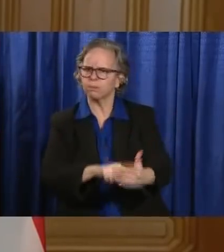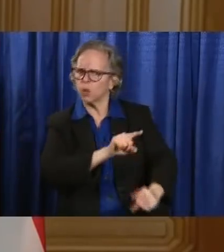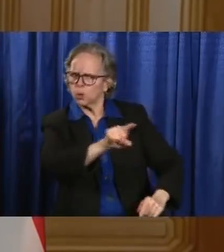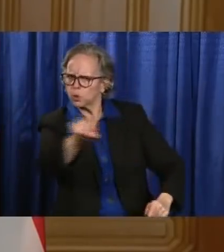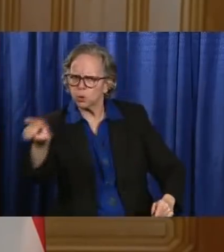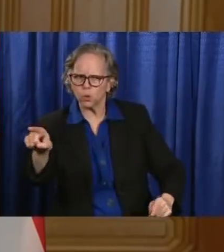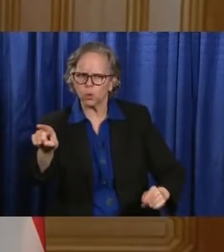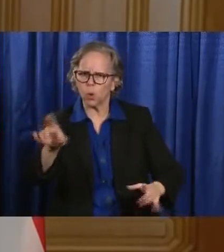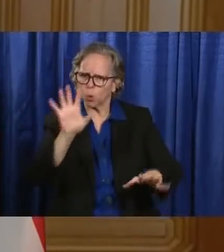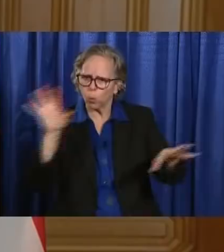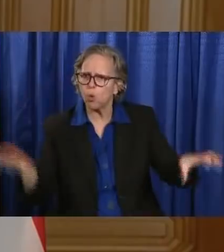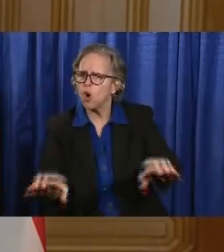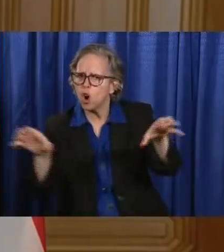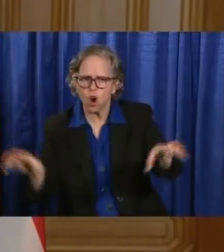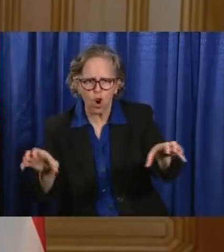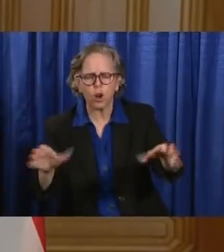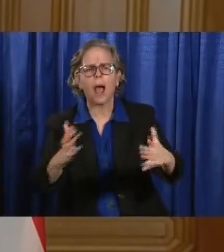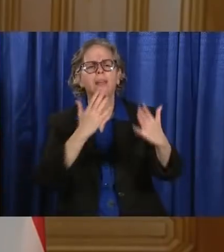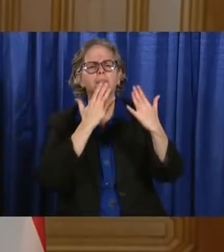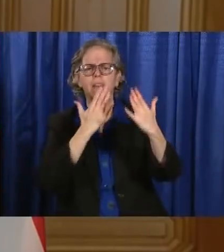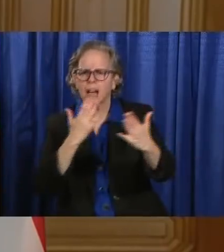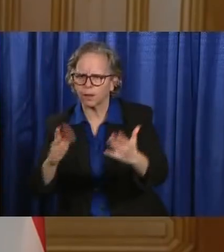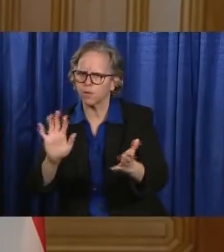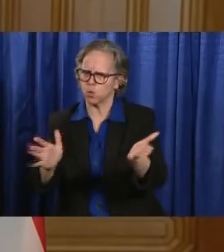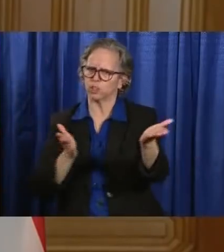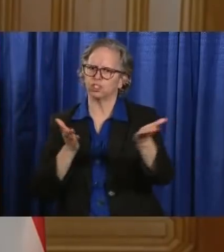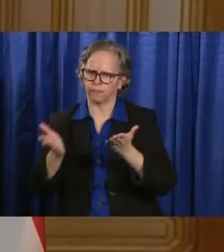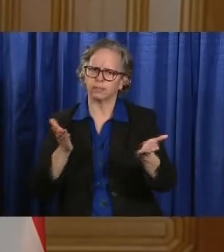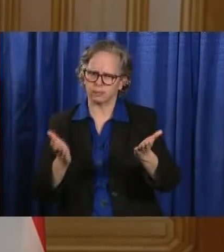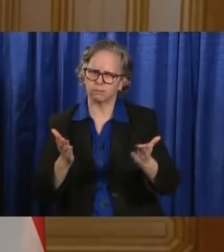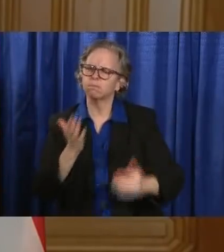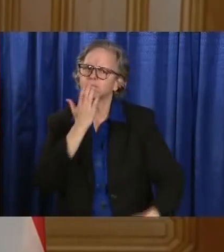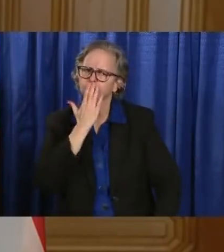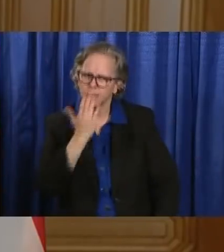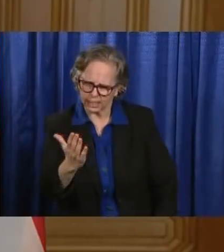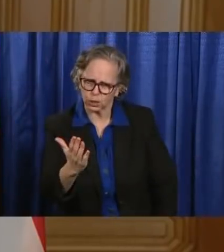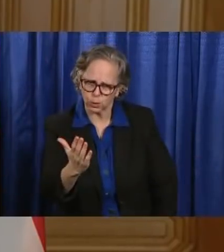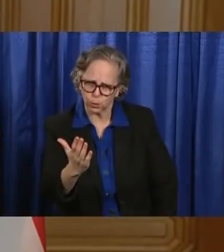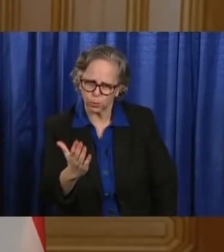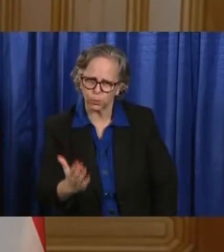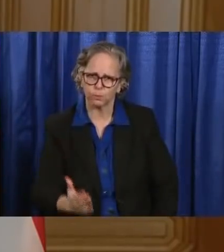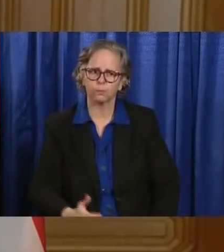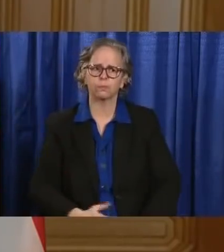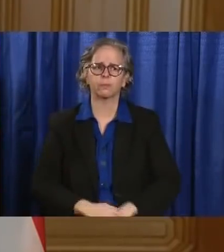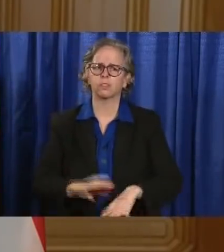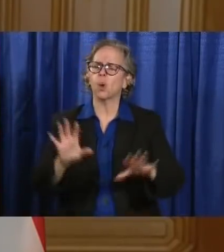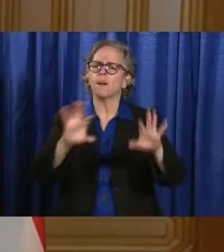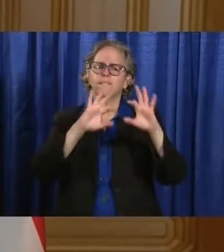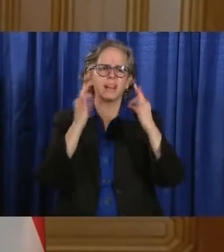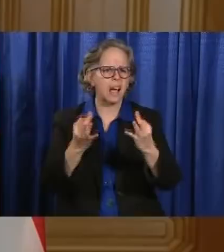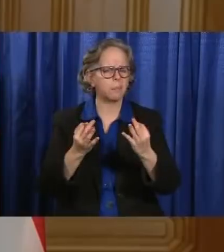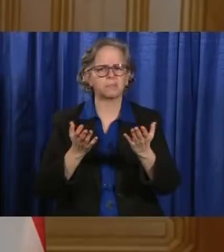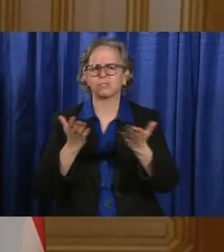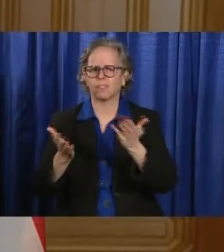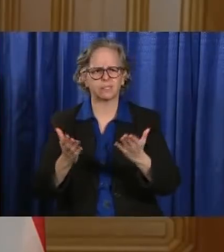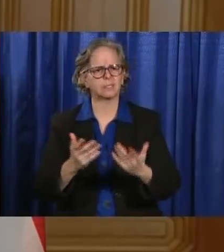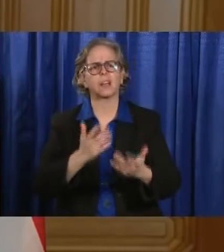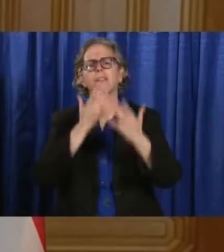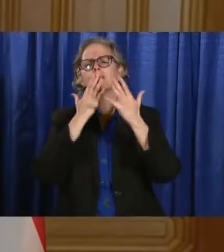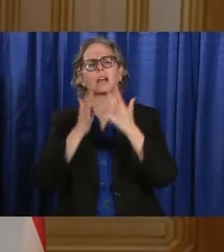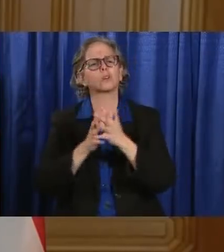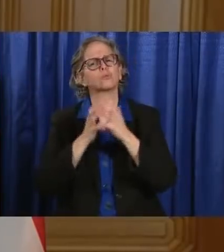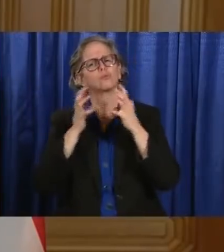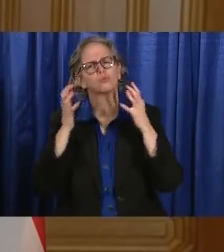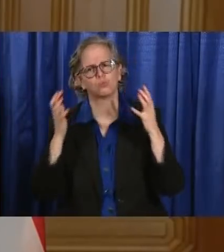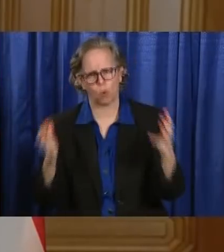so on behalf of everyone that you serve and the families of those that you serve, we thank you very, very much for